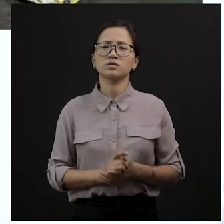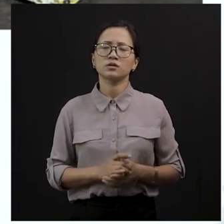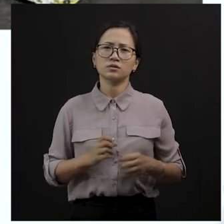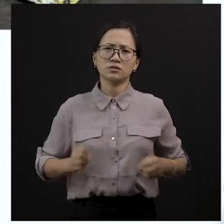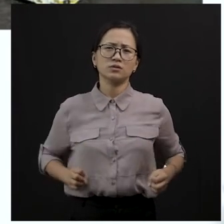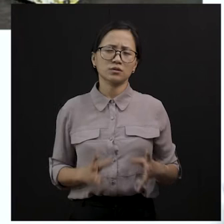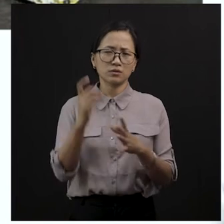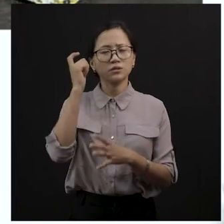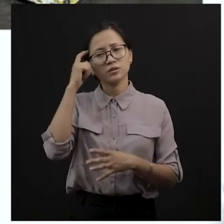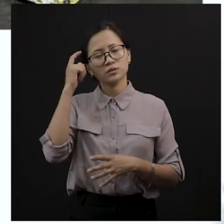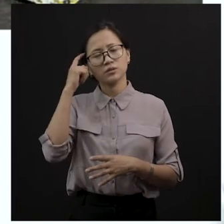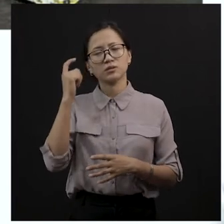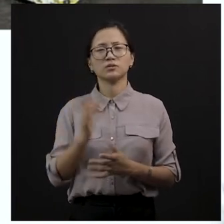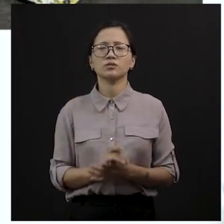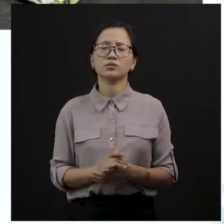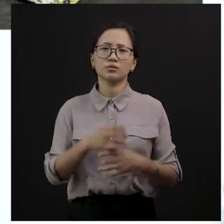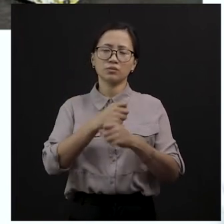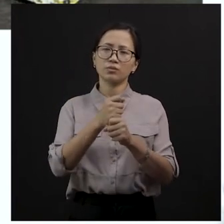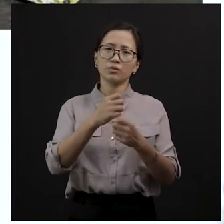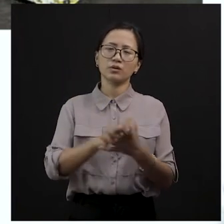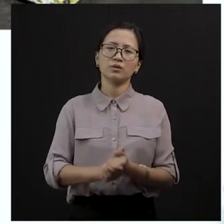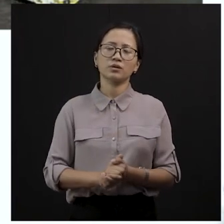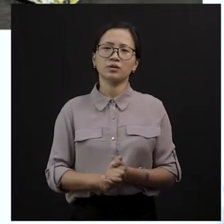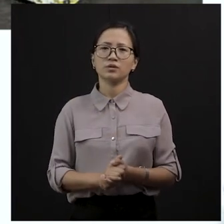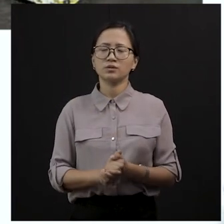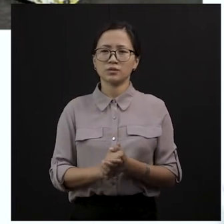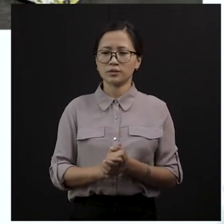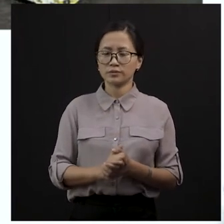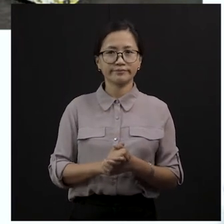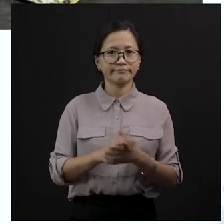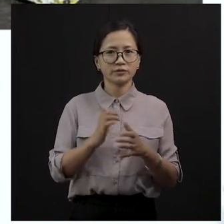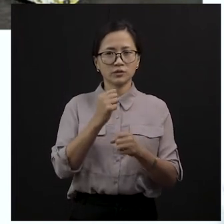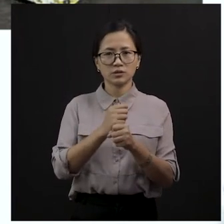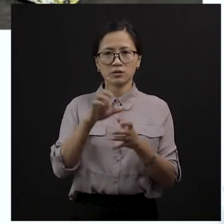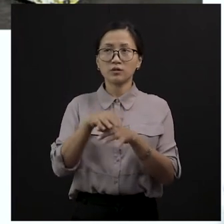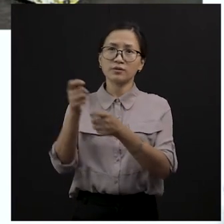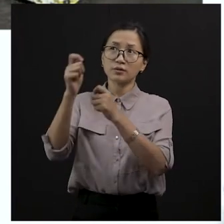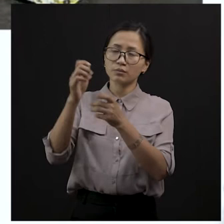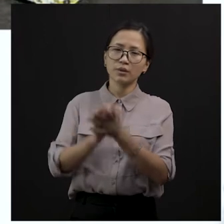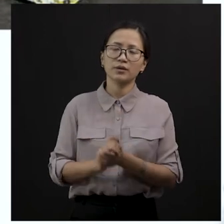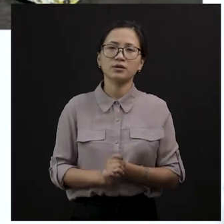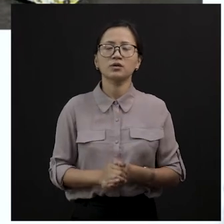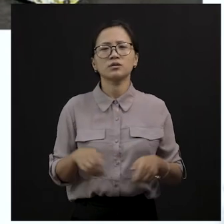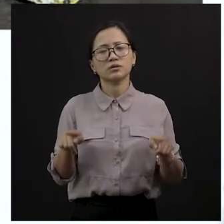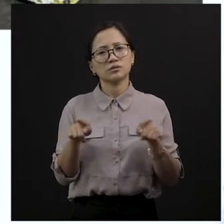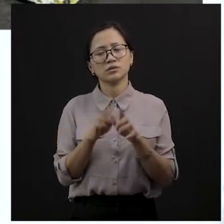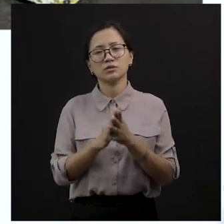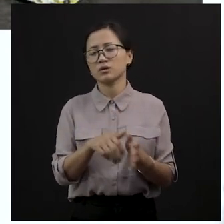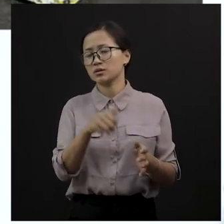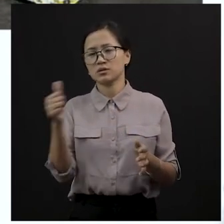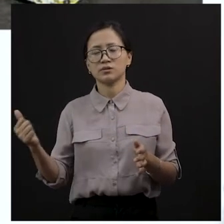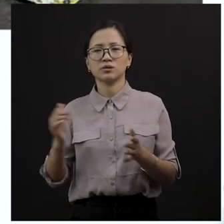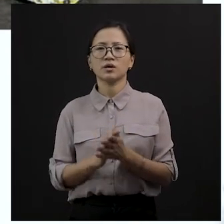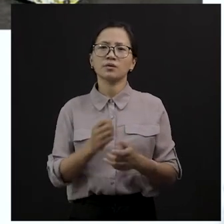started thinking, yes, maybe we can make it, this glider into something better. So they started making airplanes and